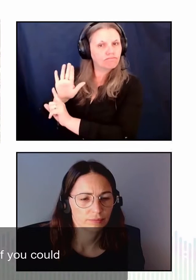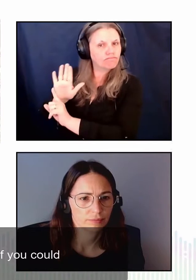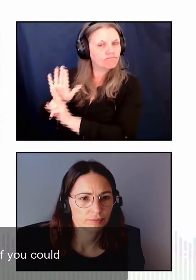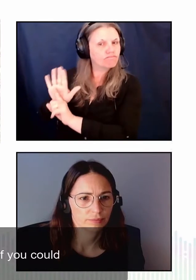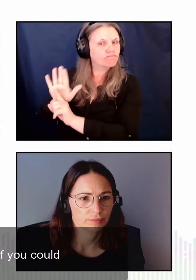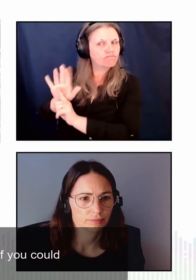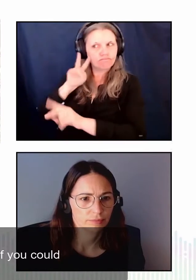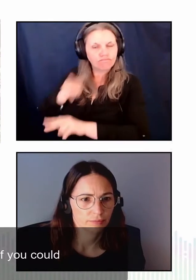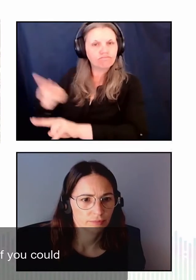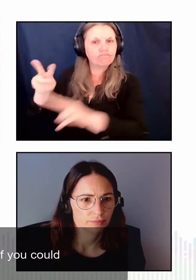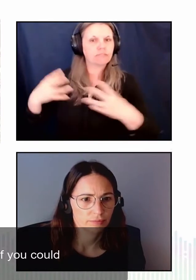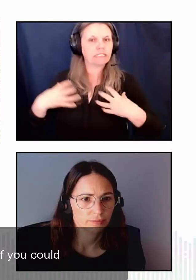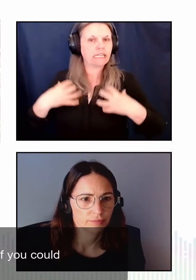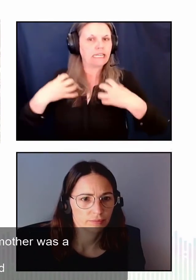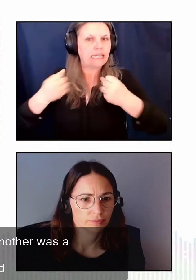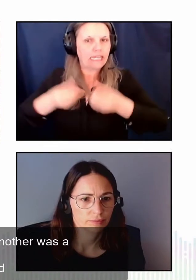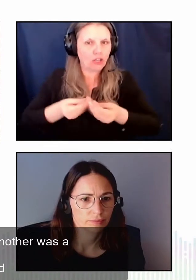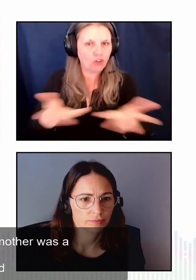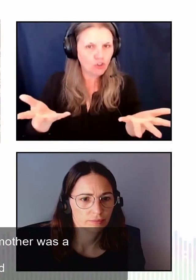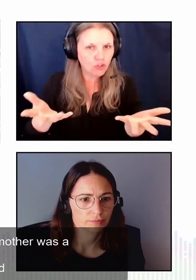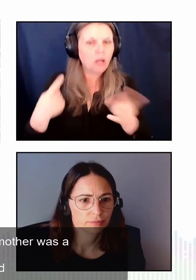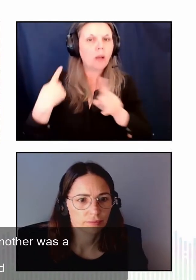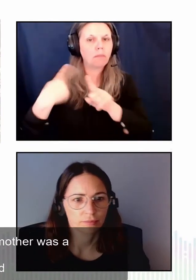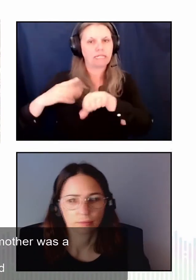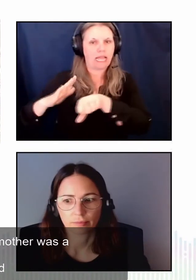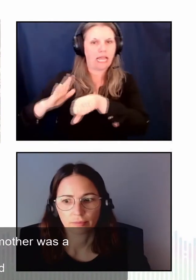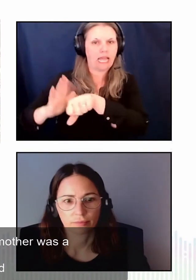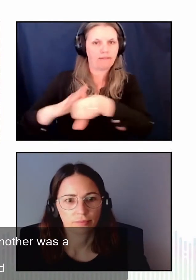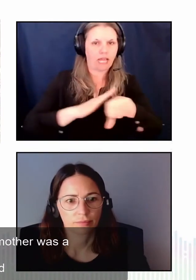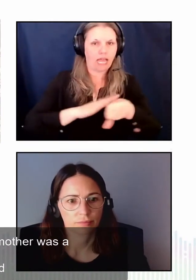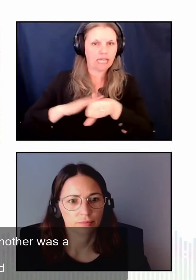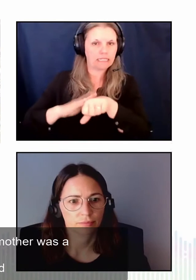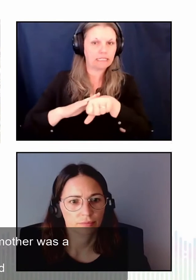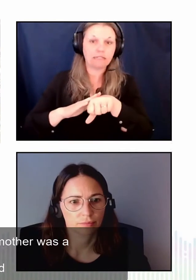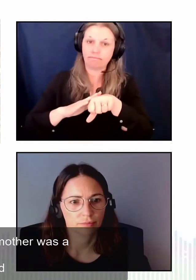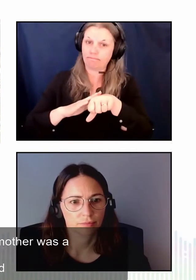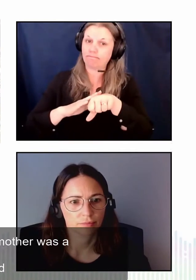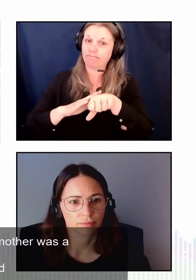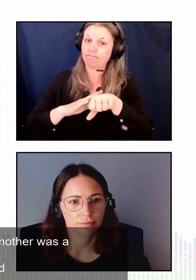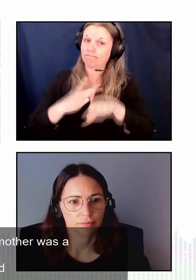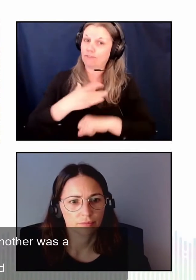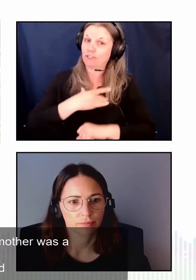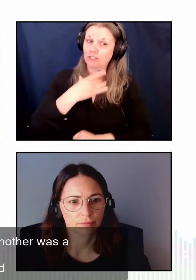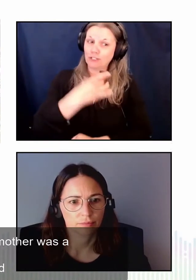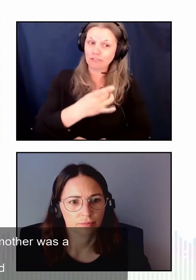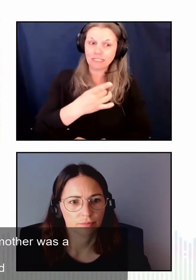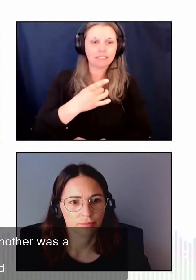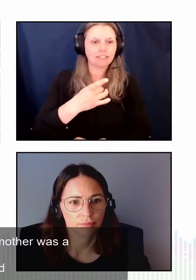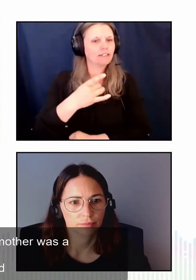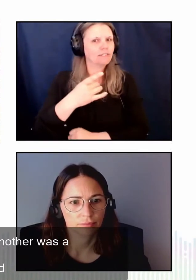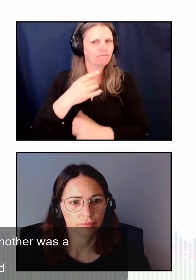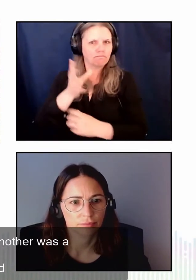an advisor. If you could believe in a patriarchal society, my grandmother was a strong